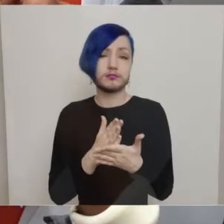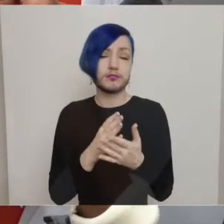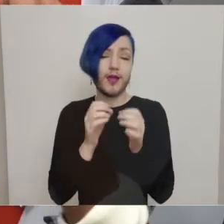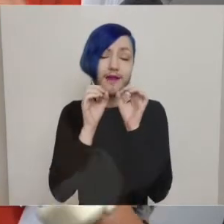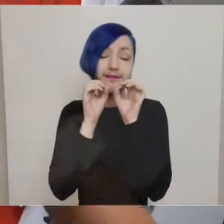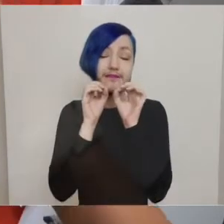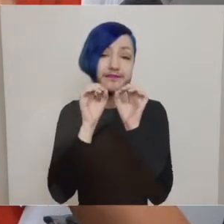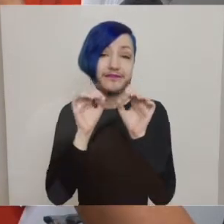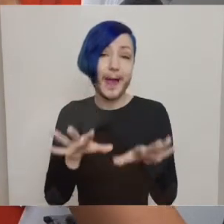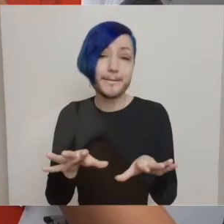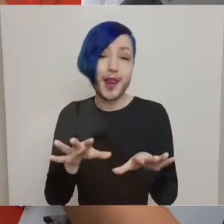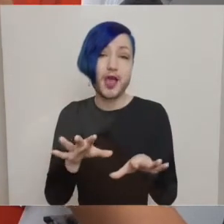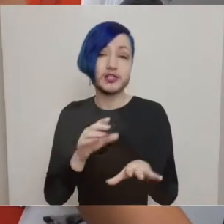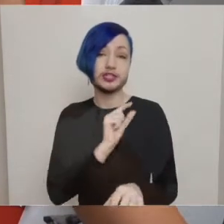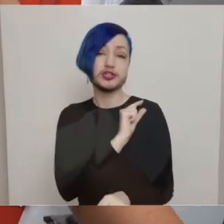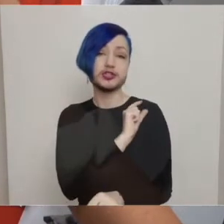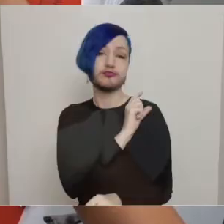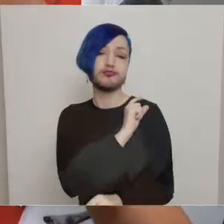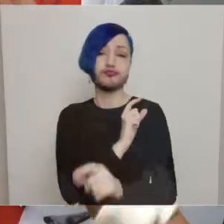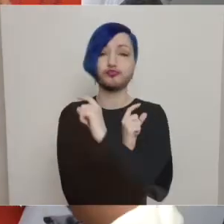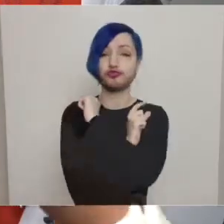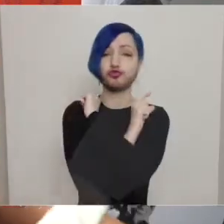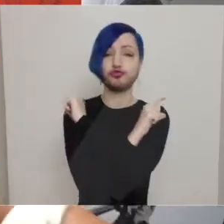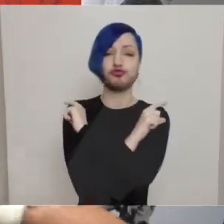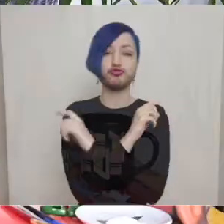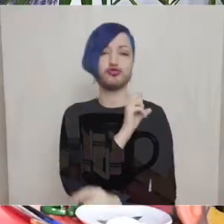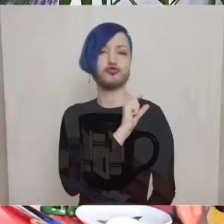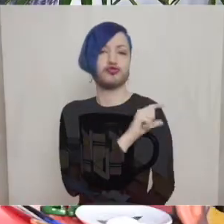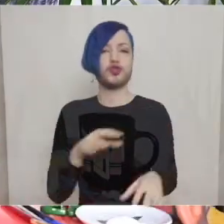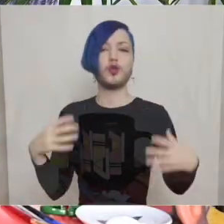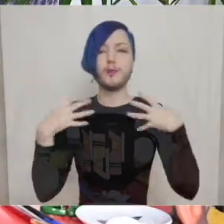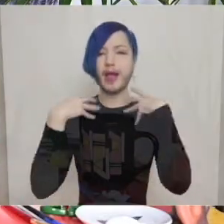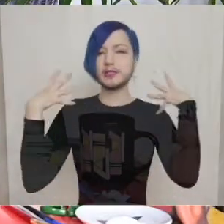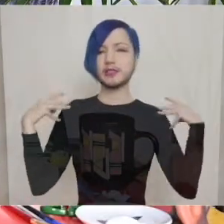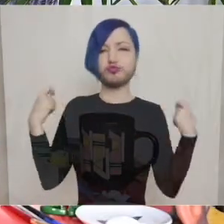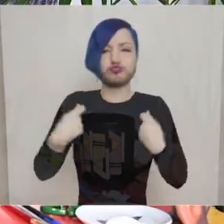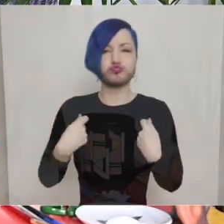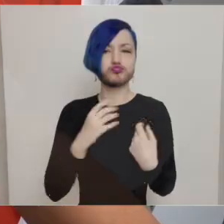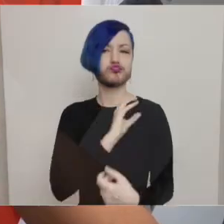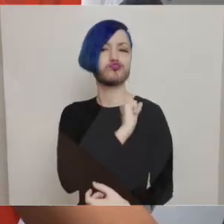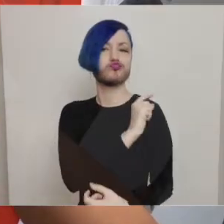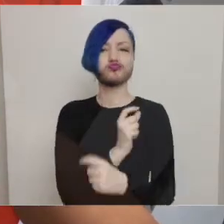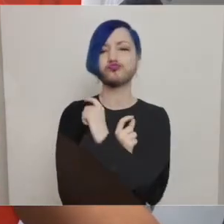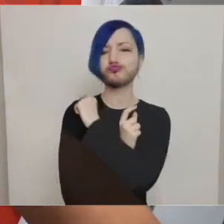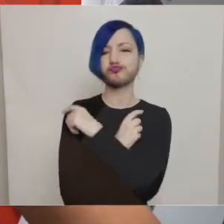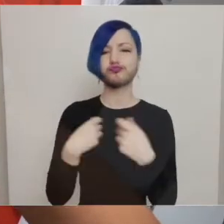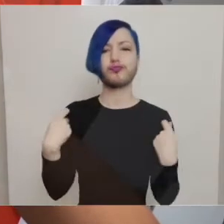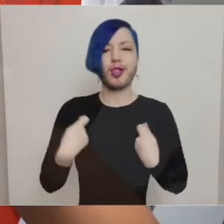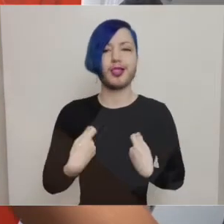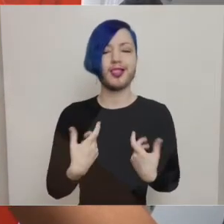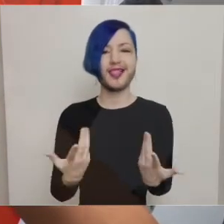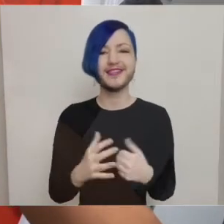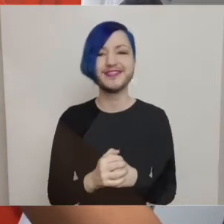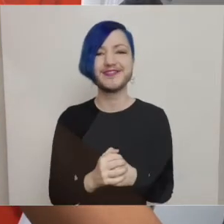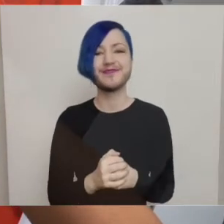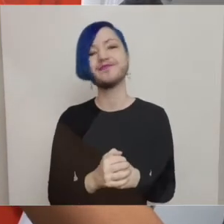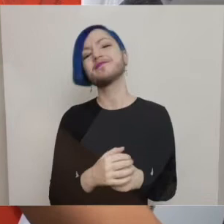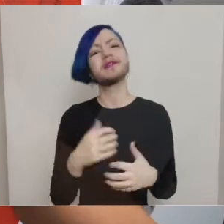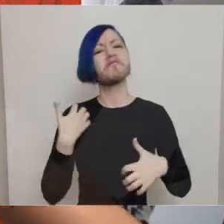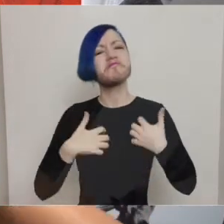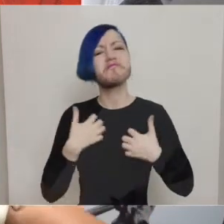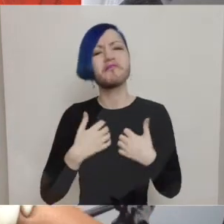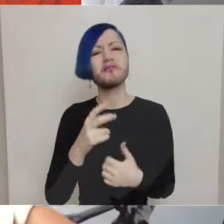really fabulous shoulder pads. It's interesting, if you look here, the top line